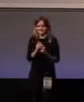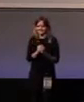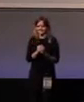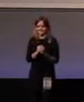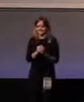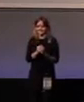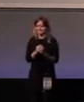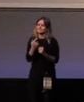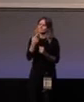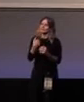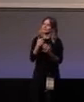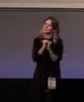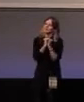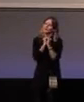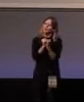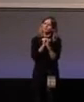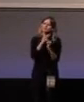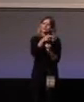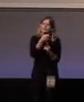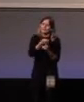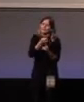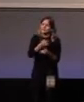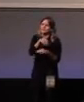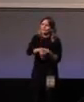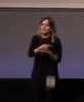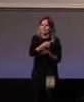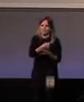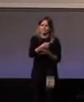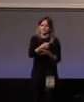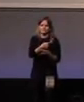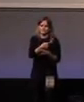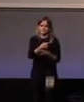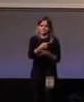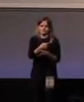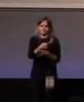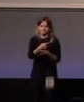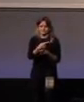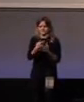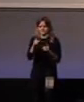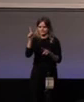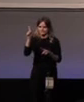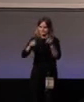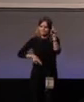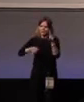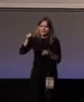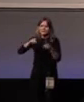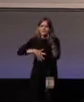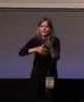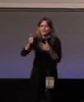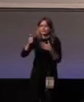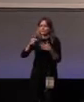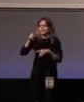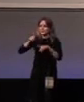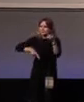fresh air emphasis on de multicultureel en multi-layered manifesteert